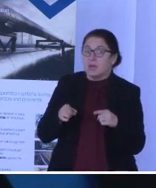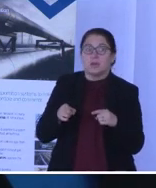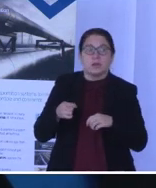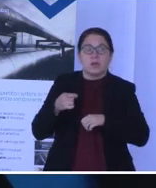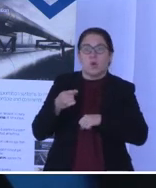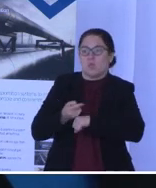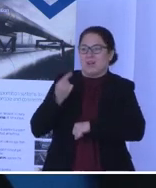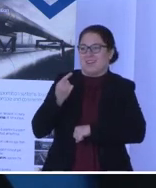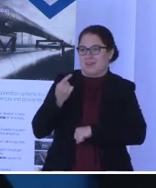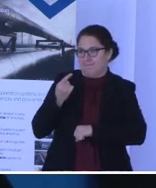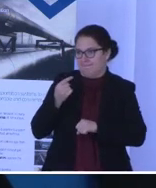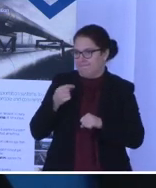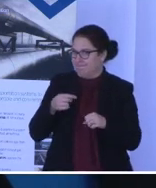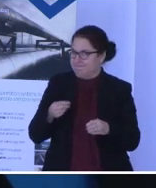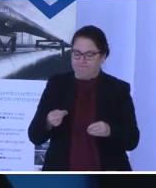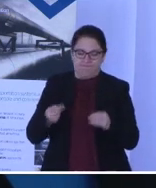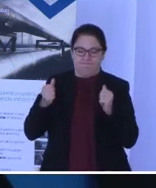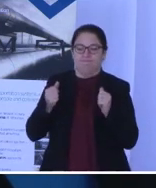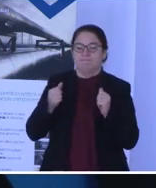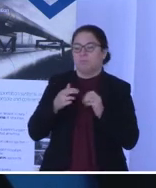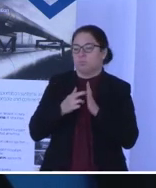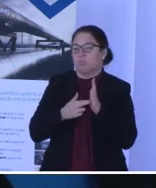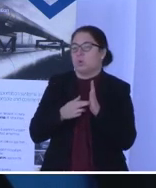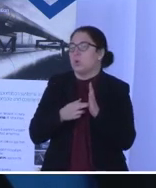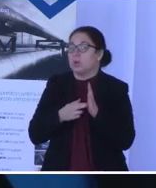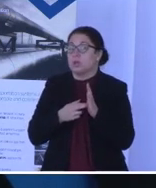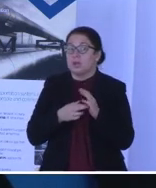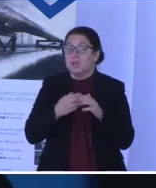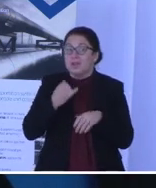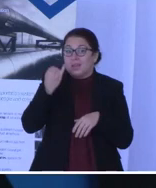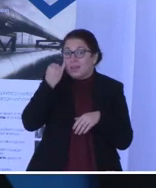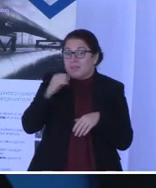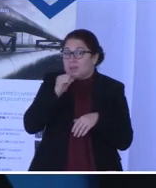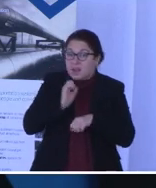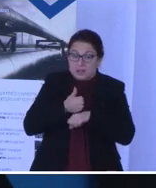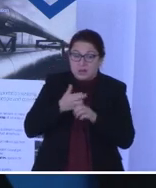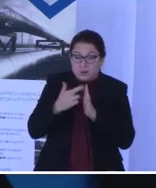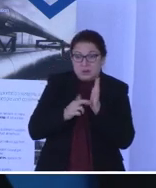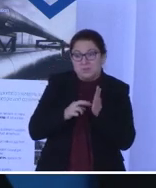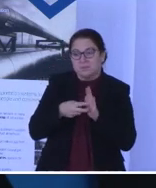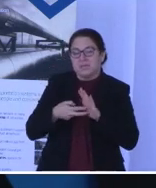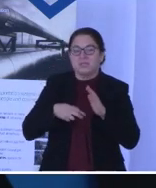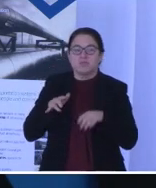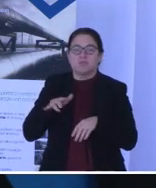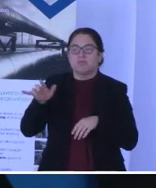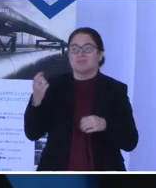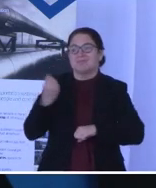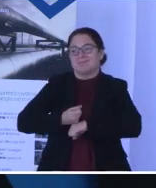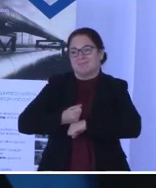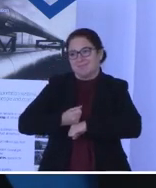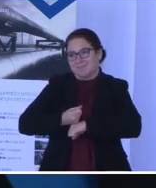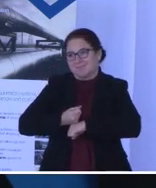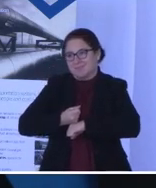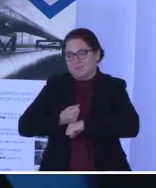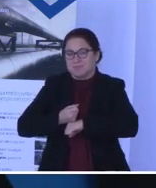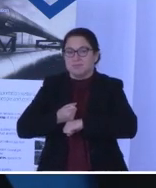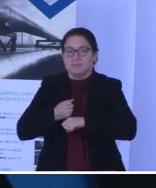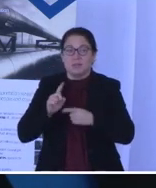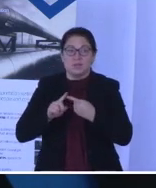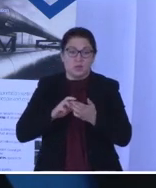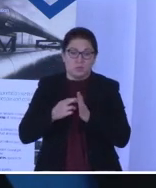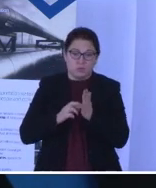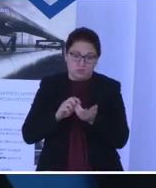day cycle, or else we were going to have to shut down the airline system until we could get it done. And again,